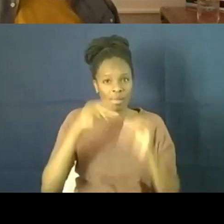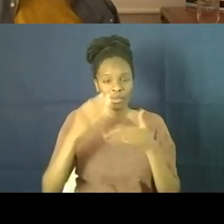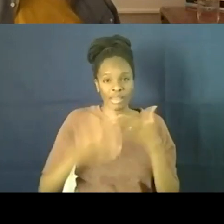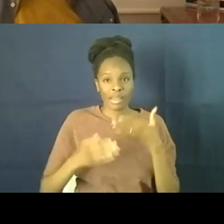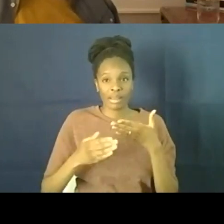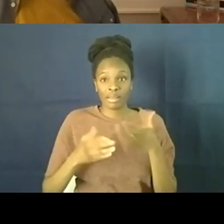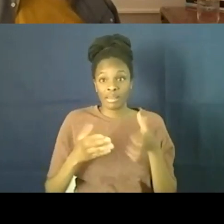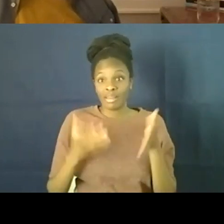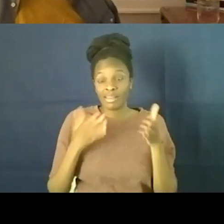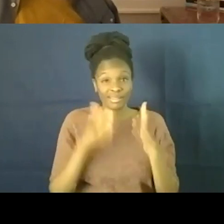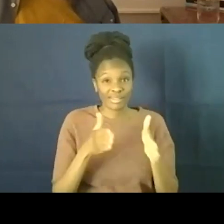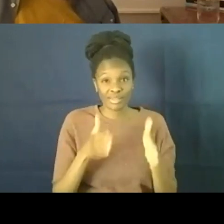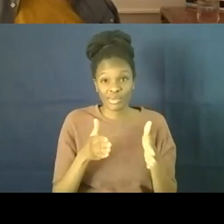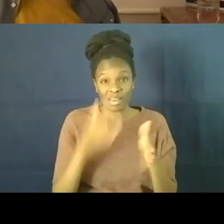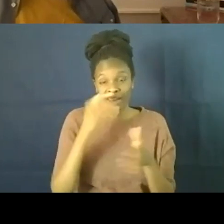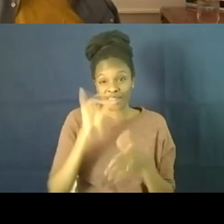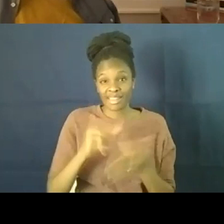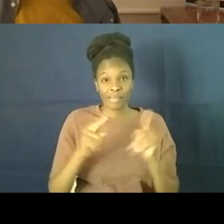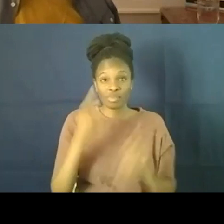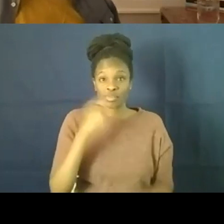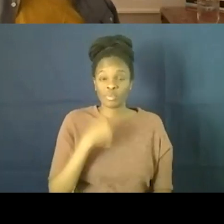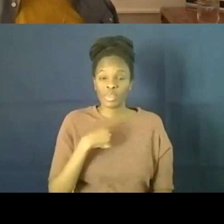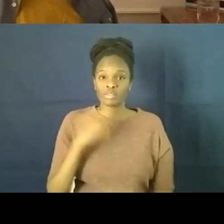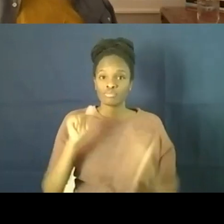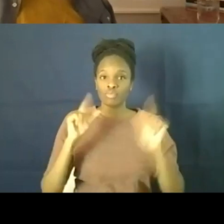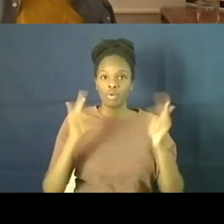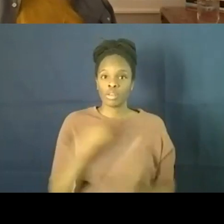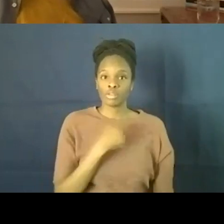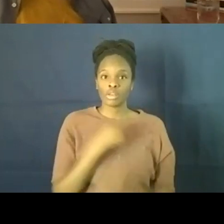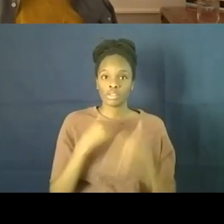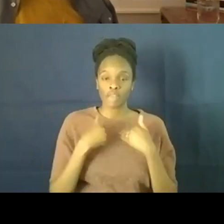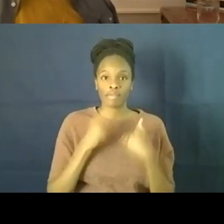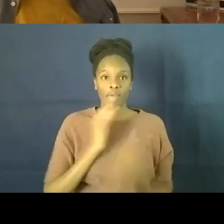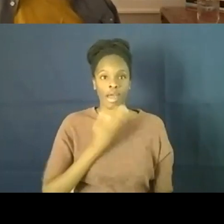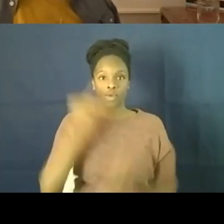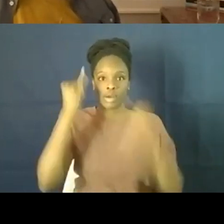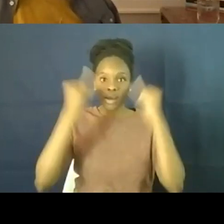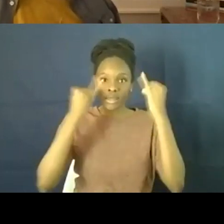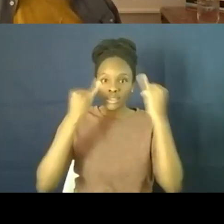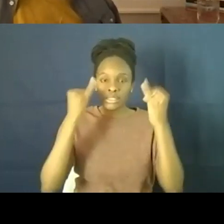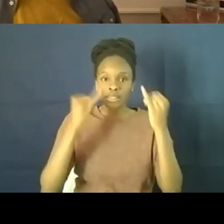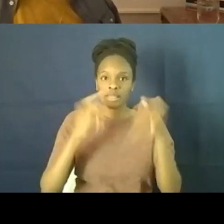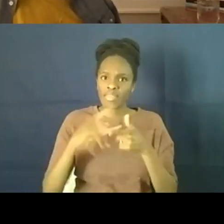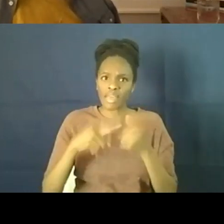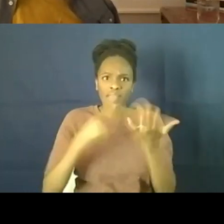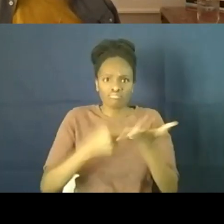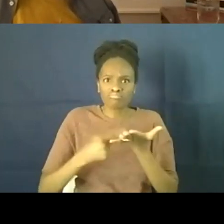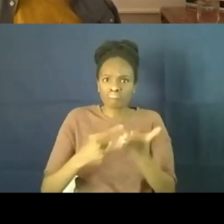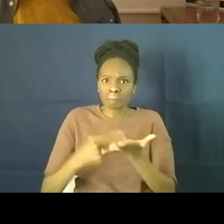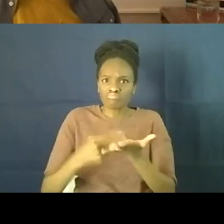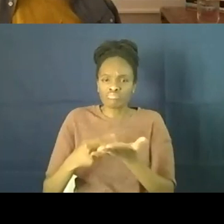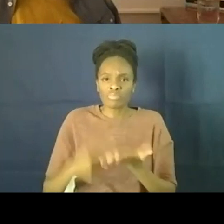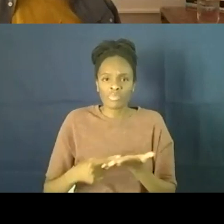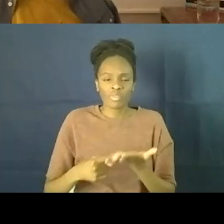to have all of our preconceived ideas and to have really robust conversations about them and come up with something that, like, on our own, none of us would have came up with or maybe